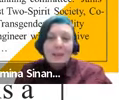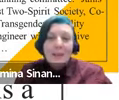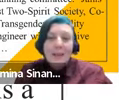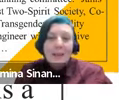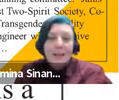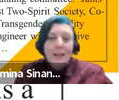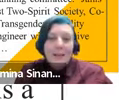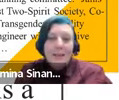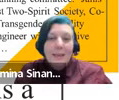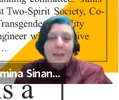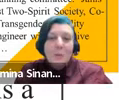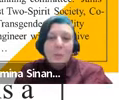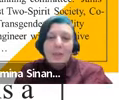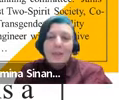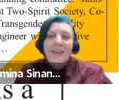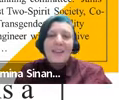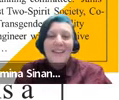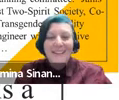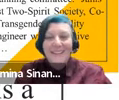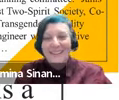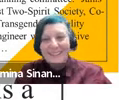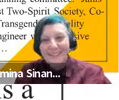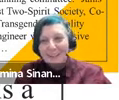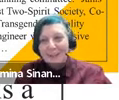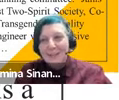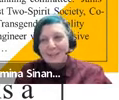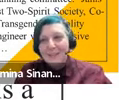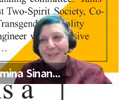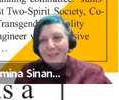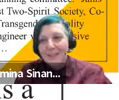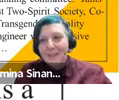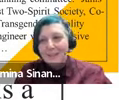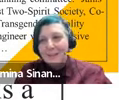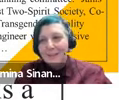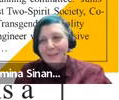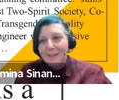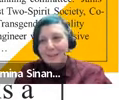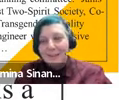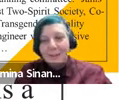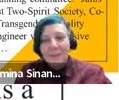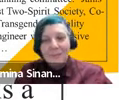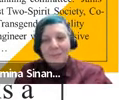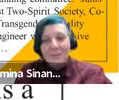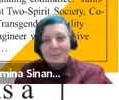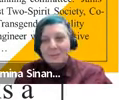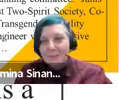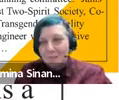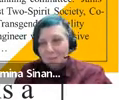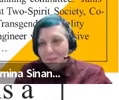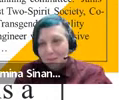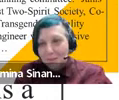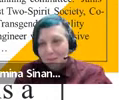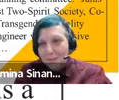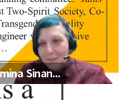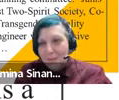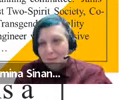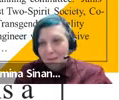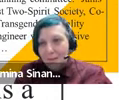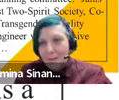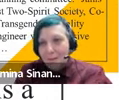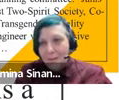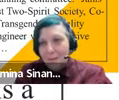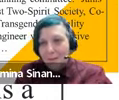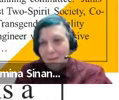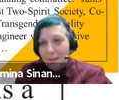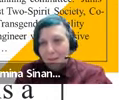you're balance. Can we? Parents needs to you. You need to have called your